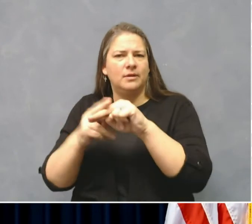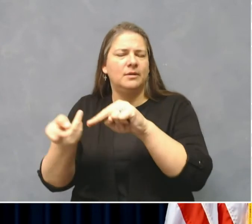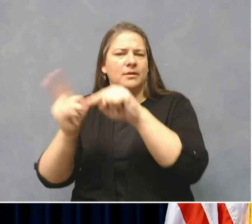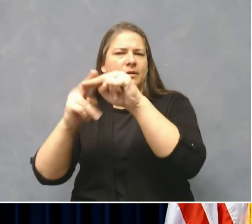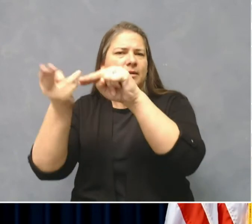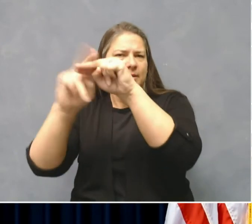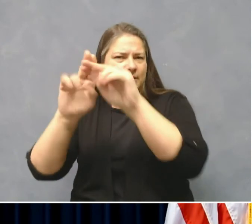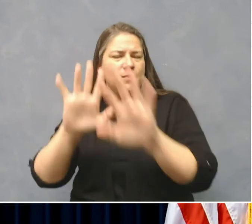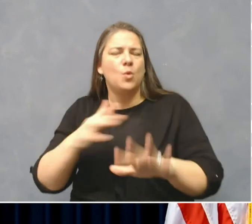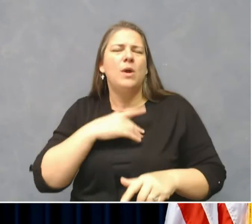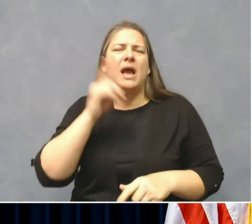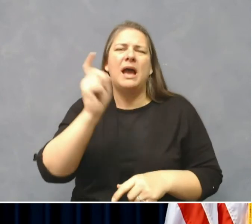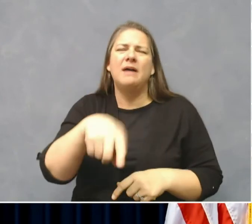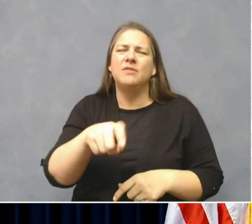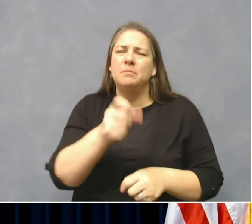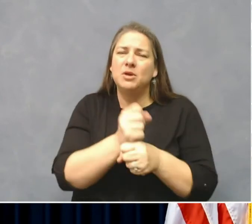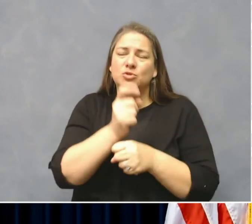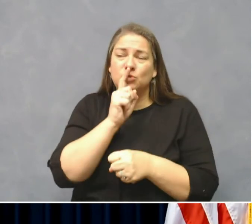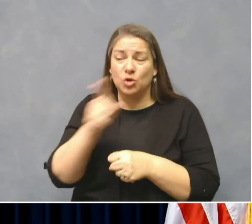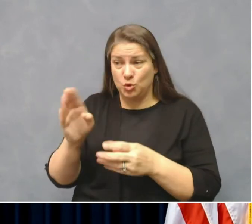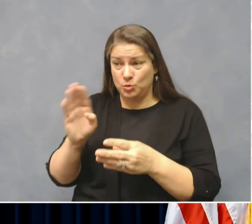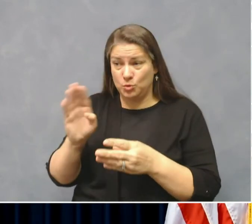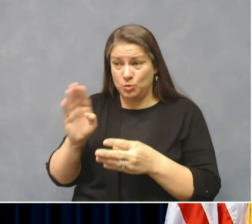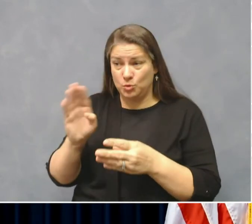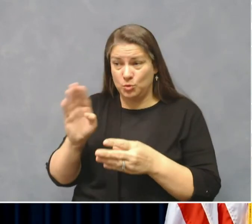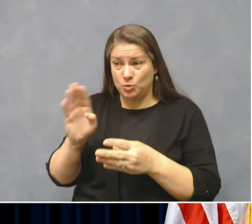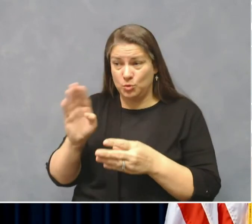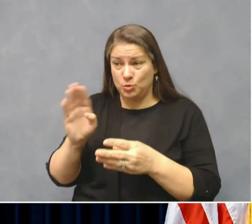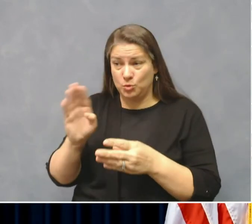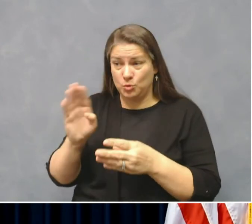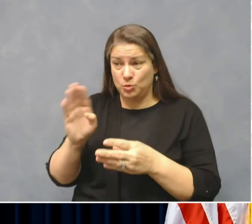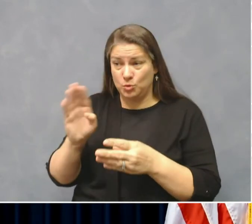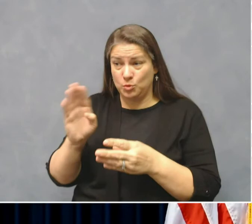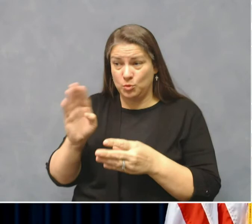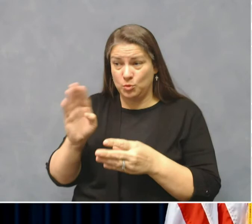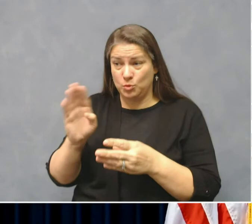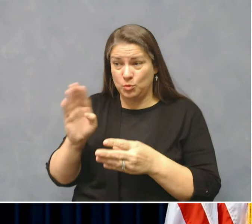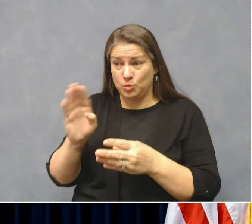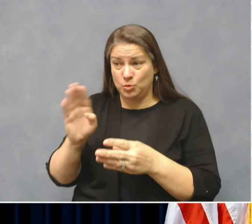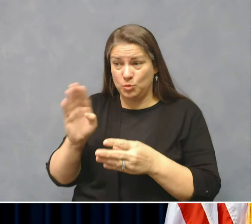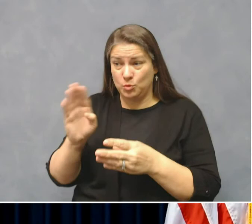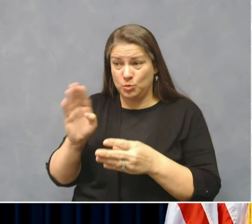as high as it is, then